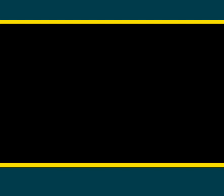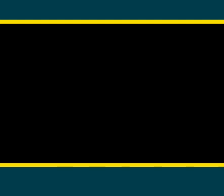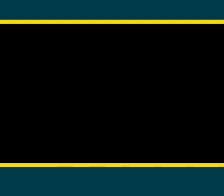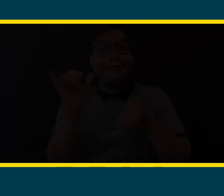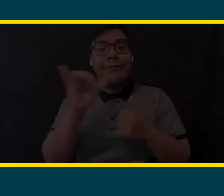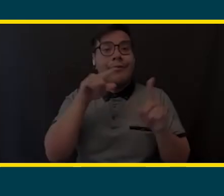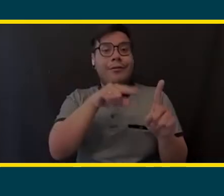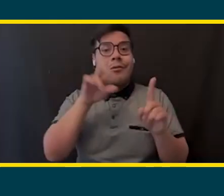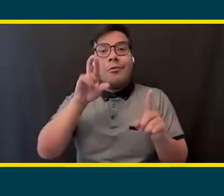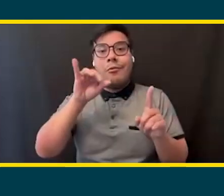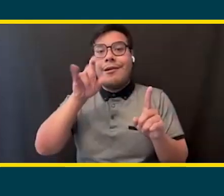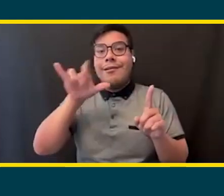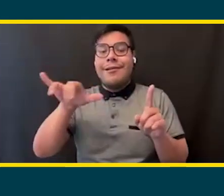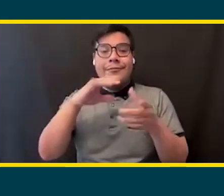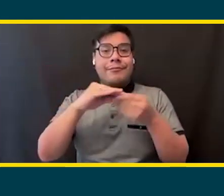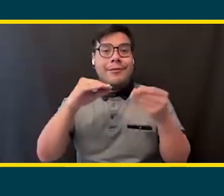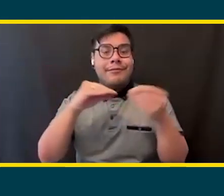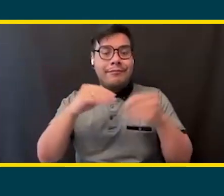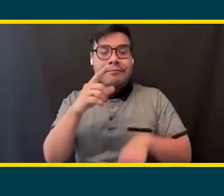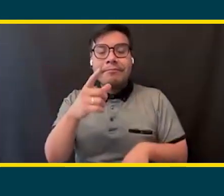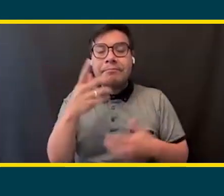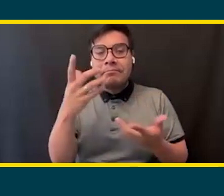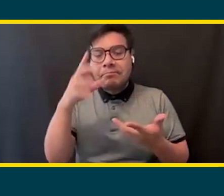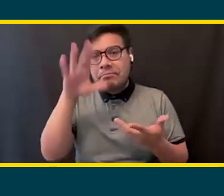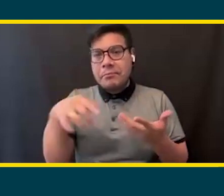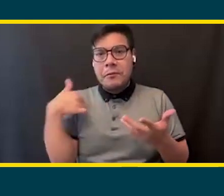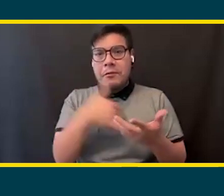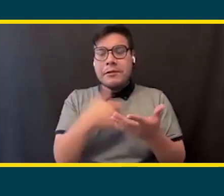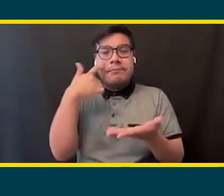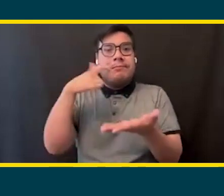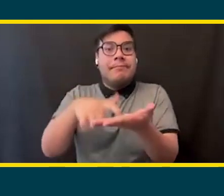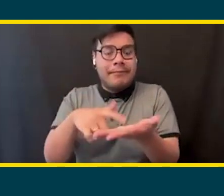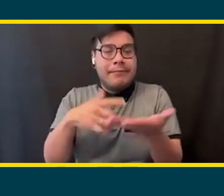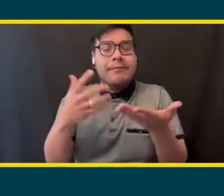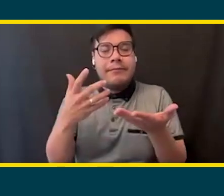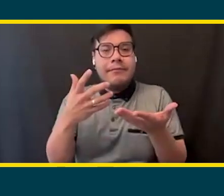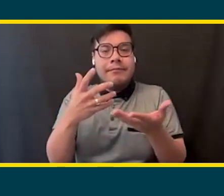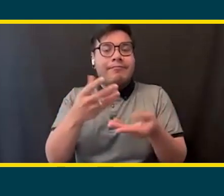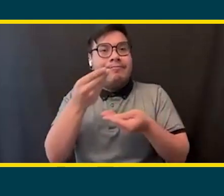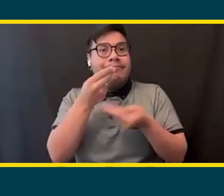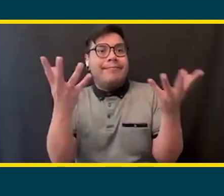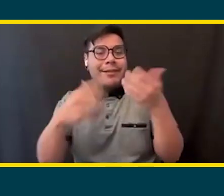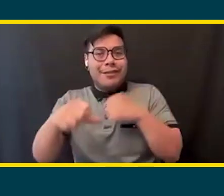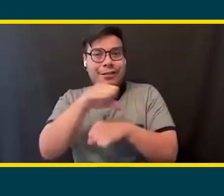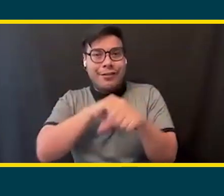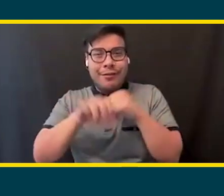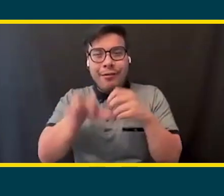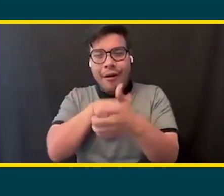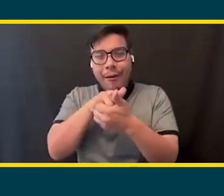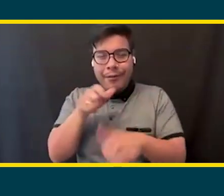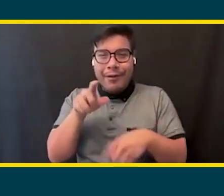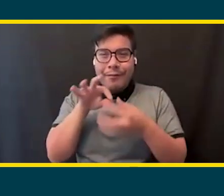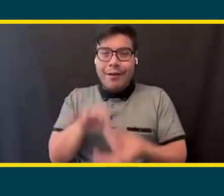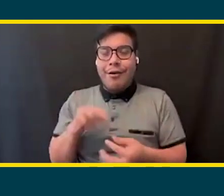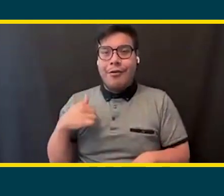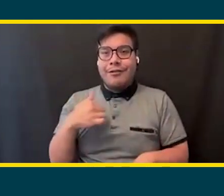easier too, because, we can just tell each other updates about ourselves. It's like, hey,